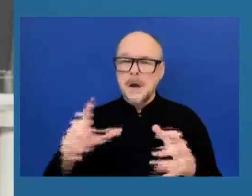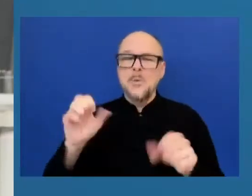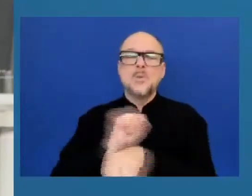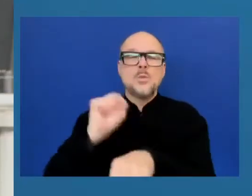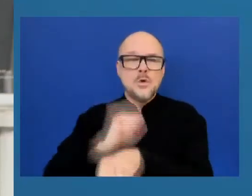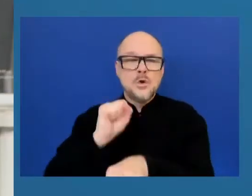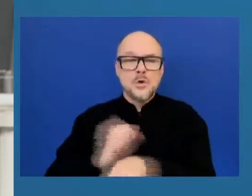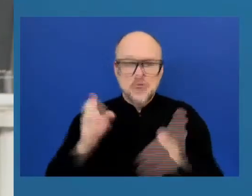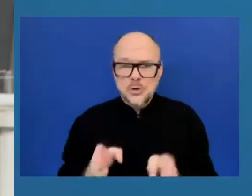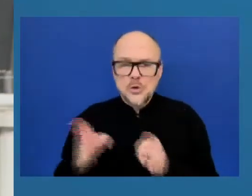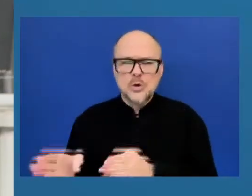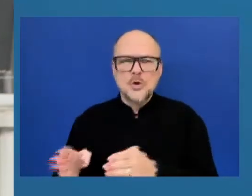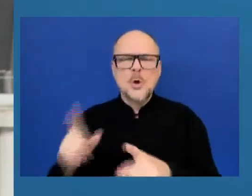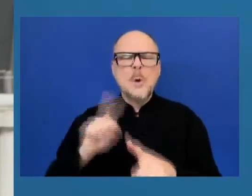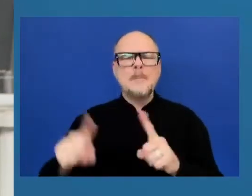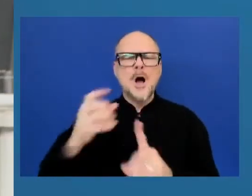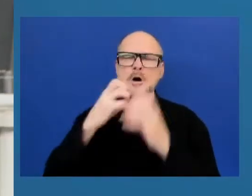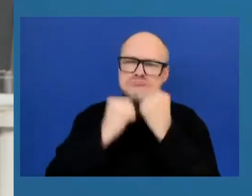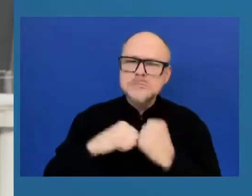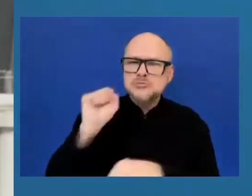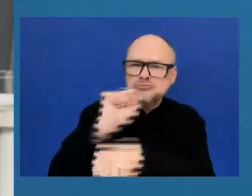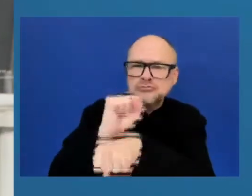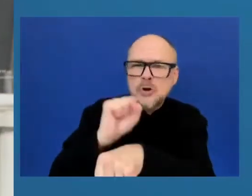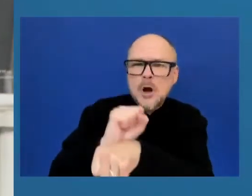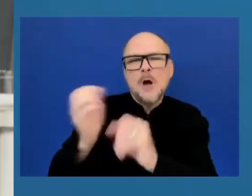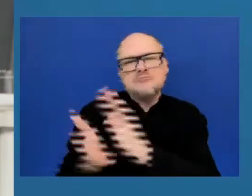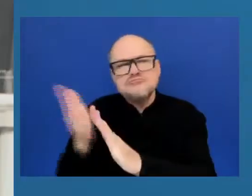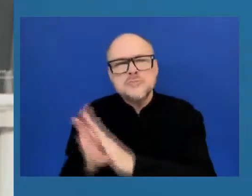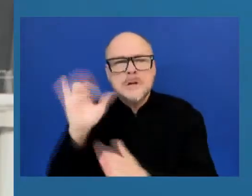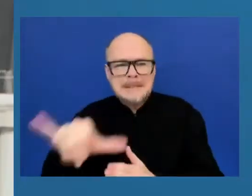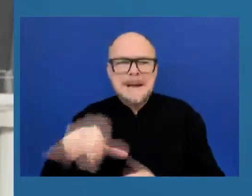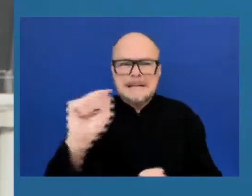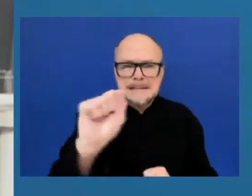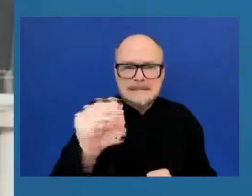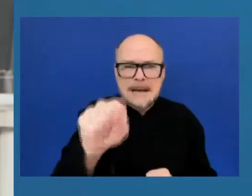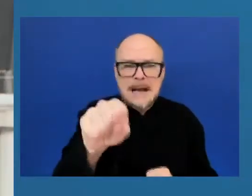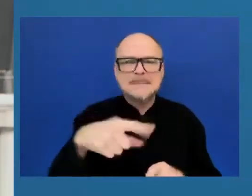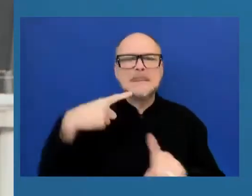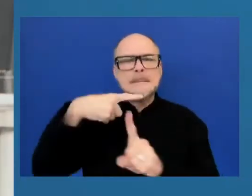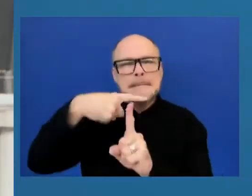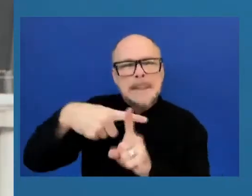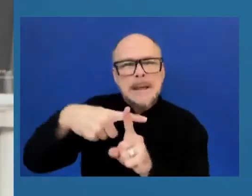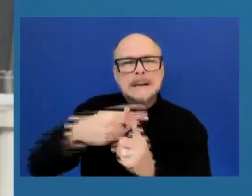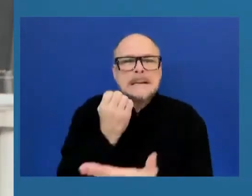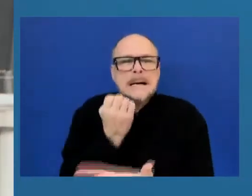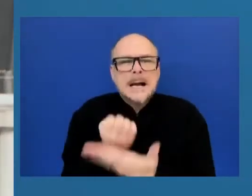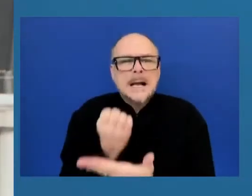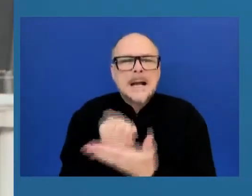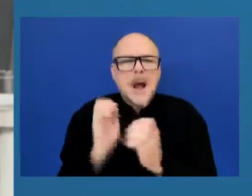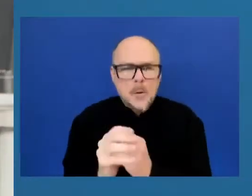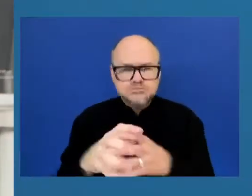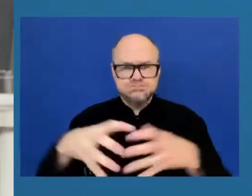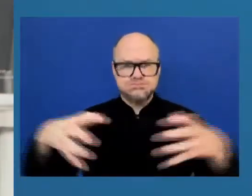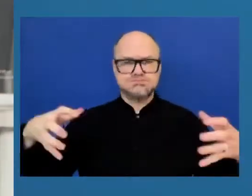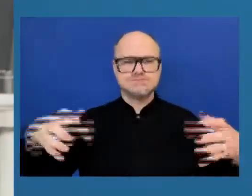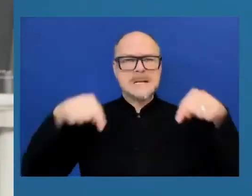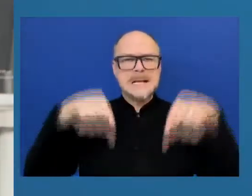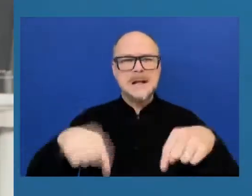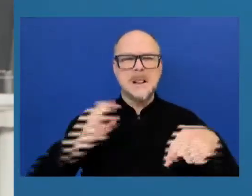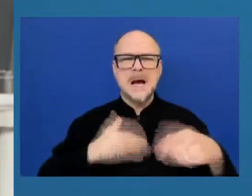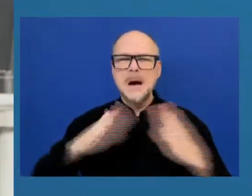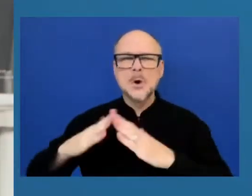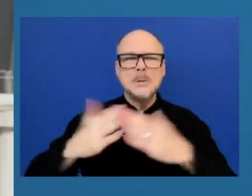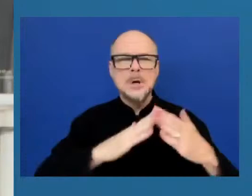just about the jobs of operating and building that plant. It's economic growth in the community. It's economic